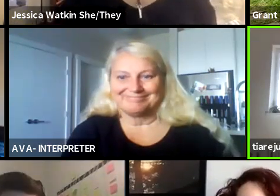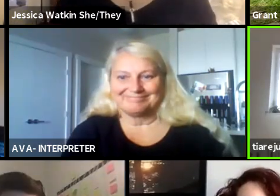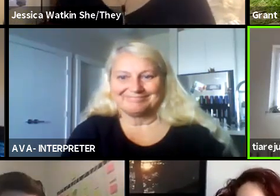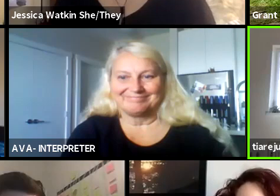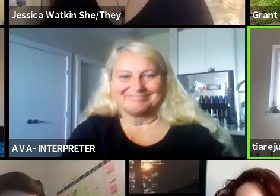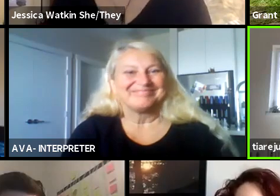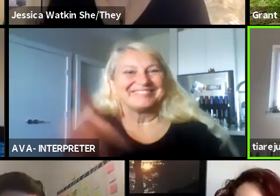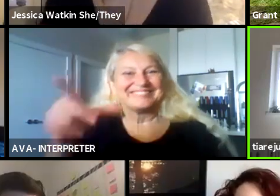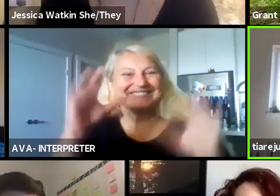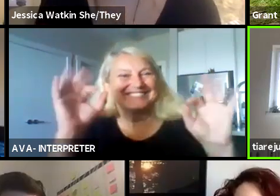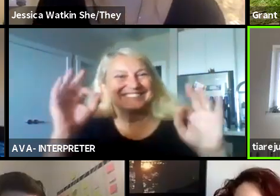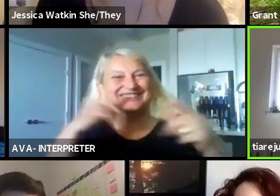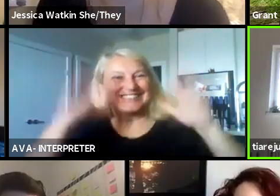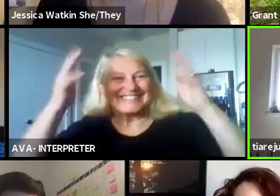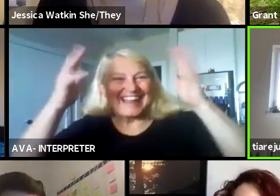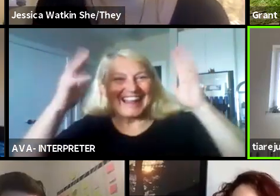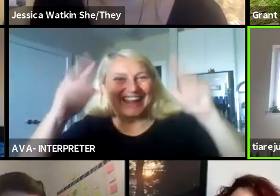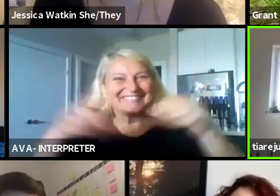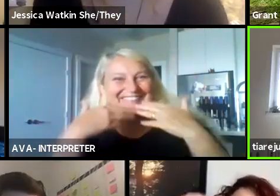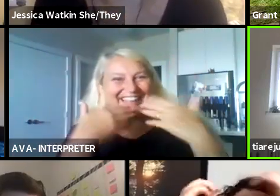Yay, thank you.